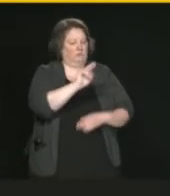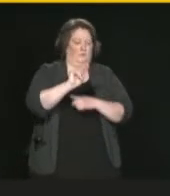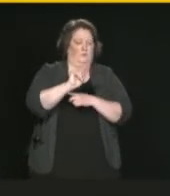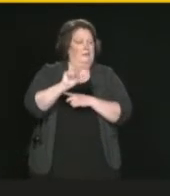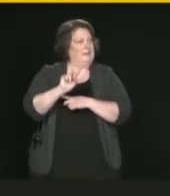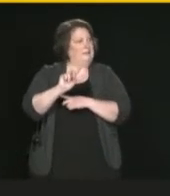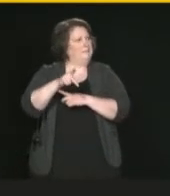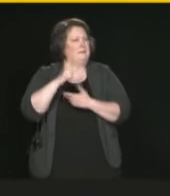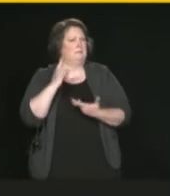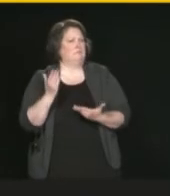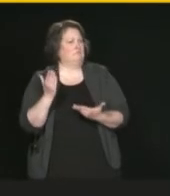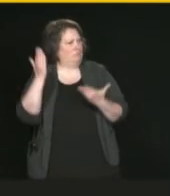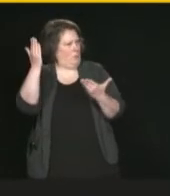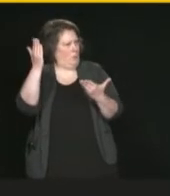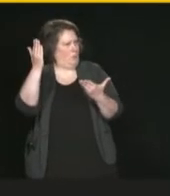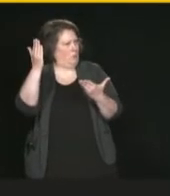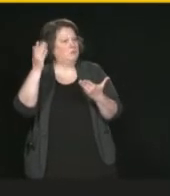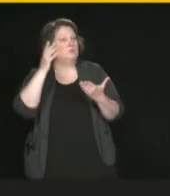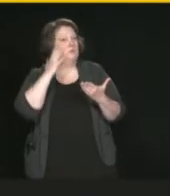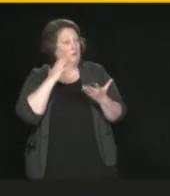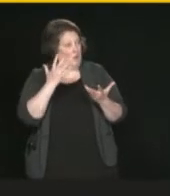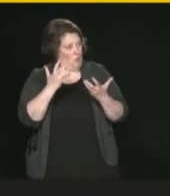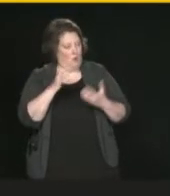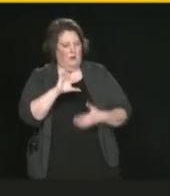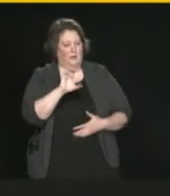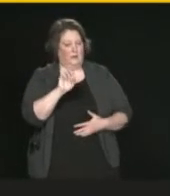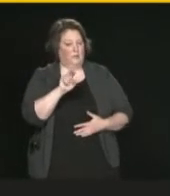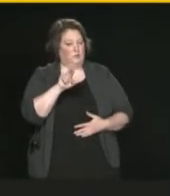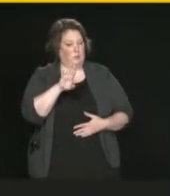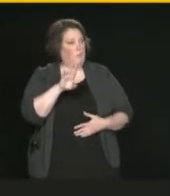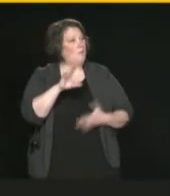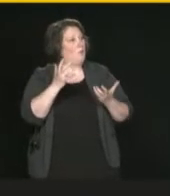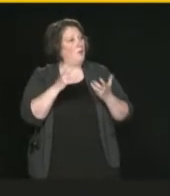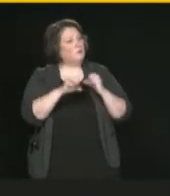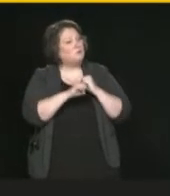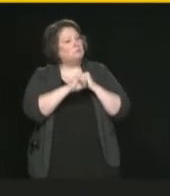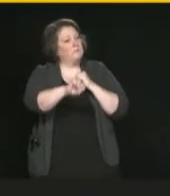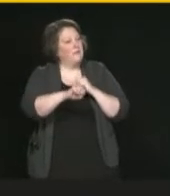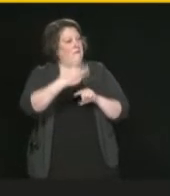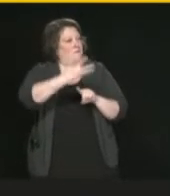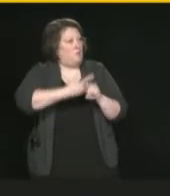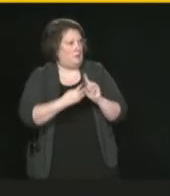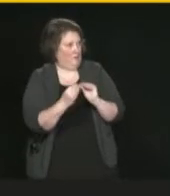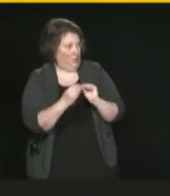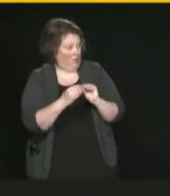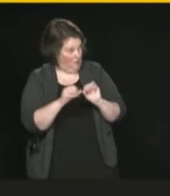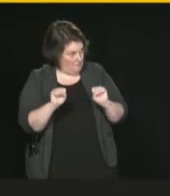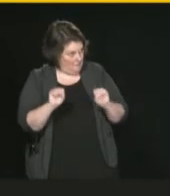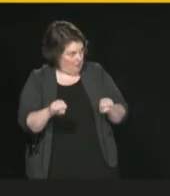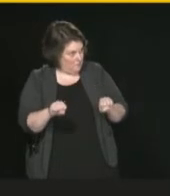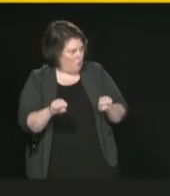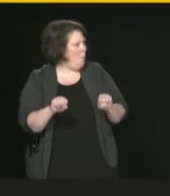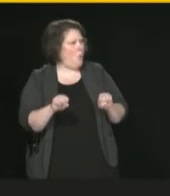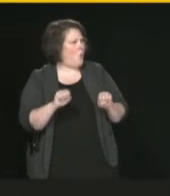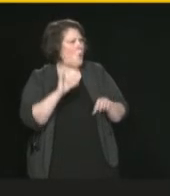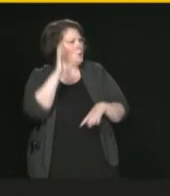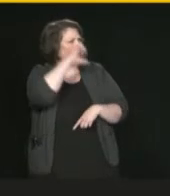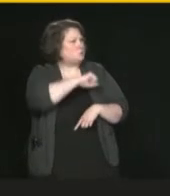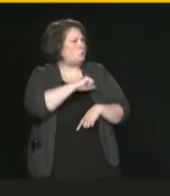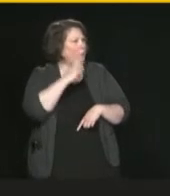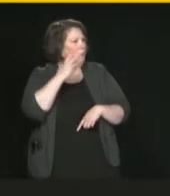to extend the CERB by 4 months. Is that a possibility, or should we assume